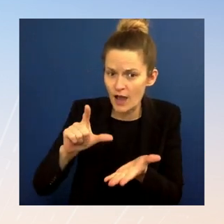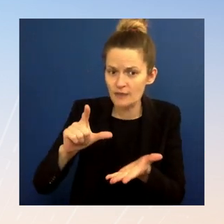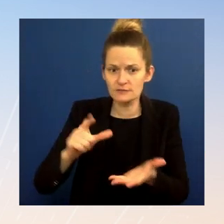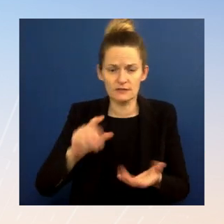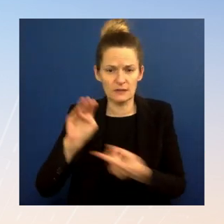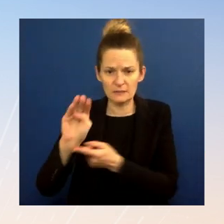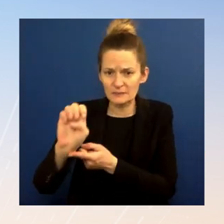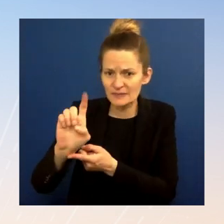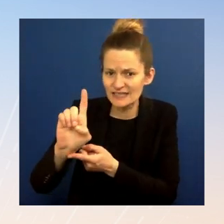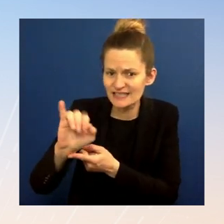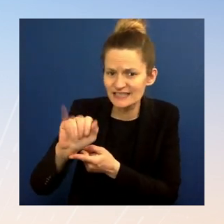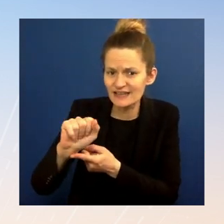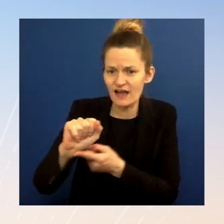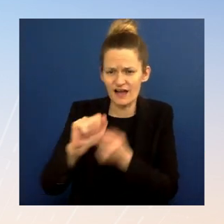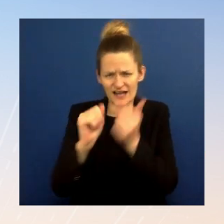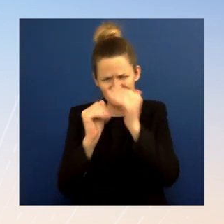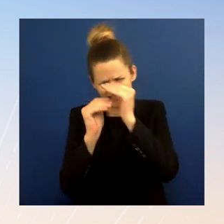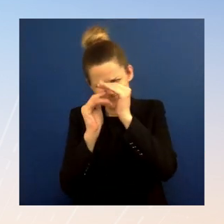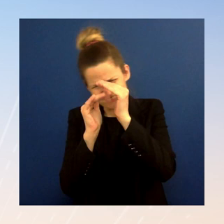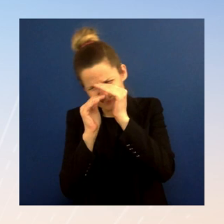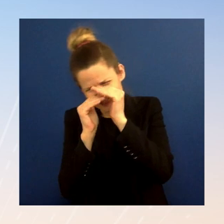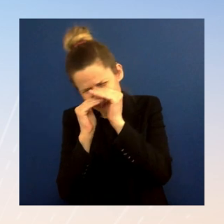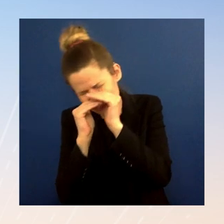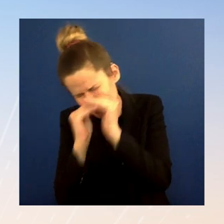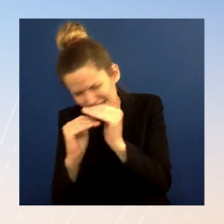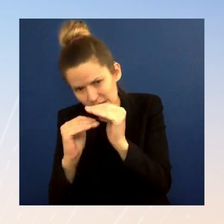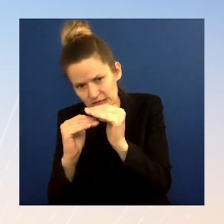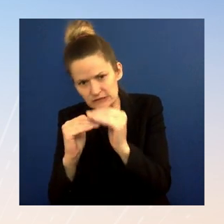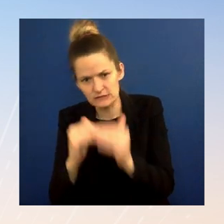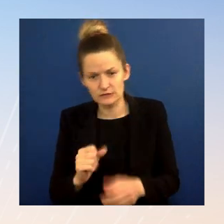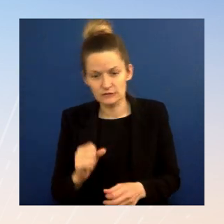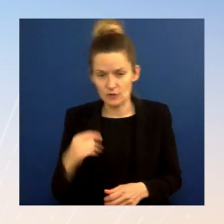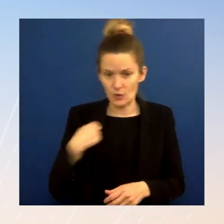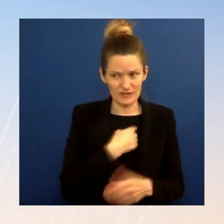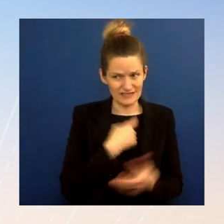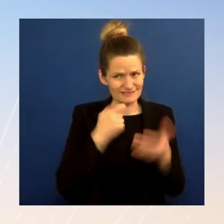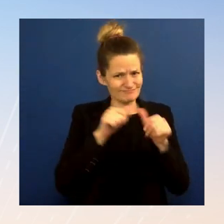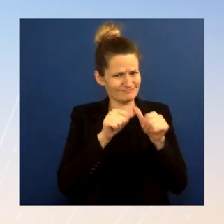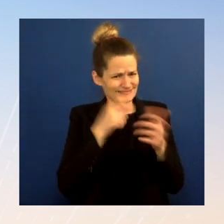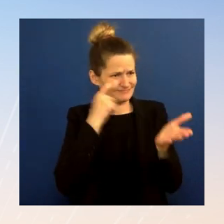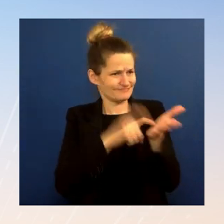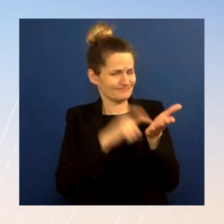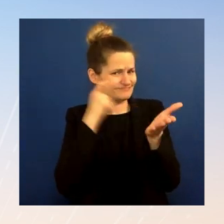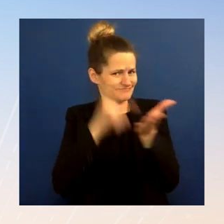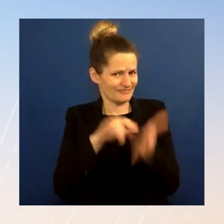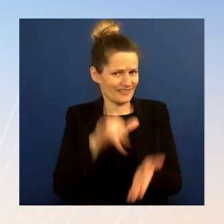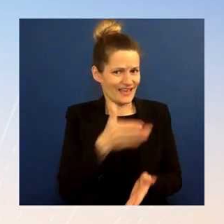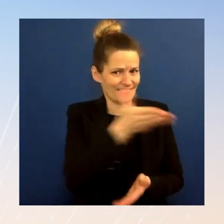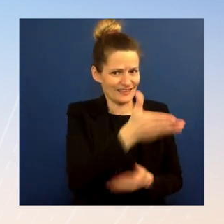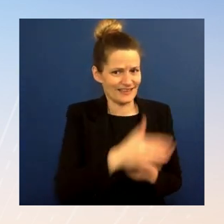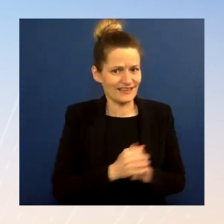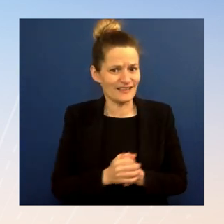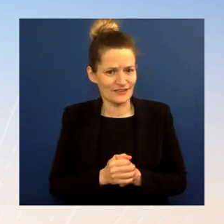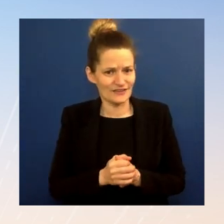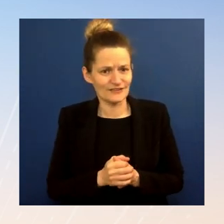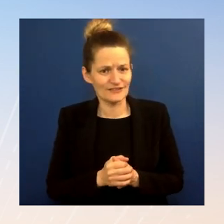it's an indication of exactly that. Go ahead. Which side requested this call between President Biden and President Xi tomorrow? It was